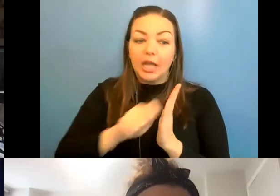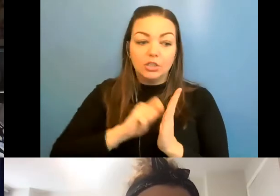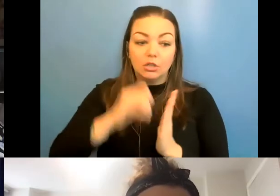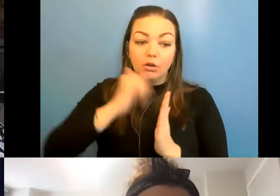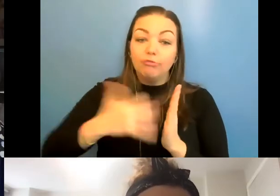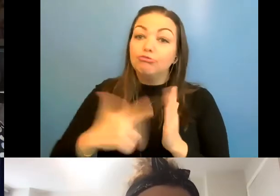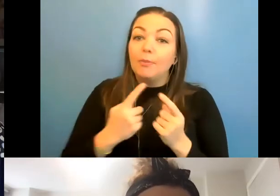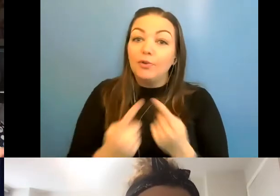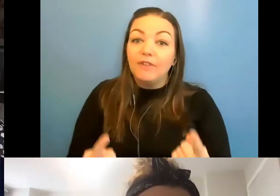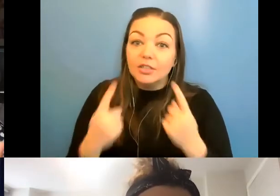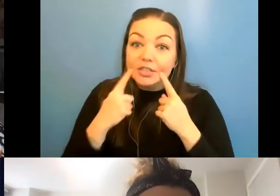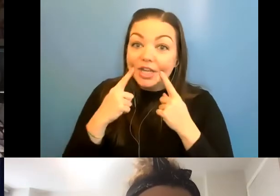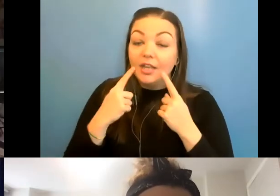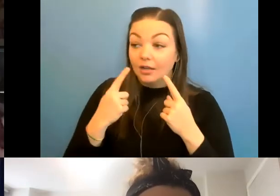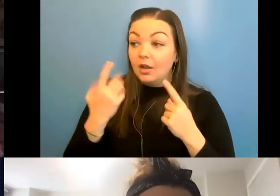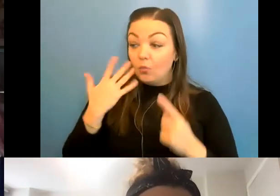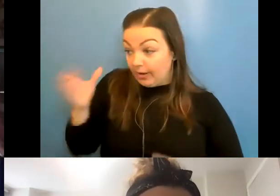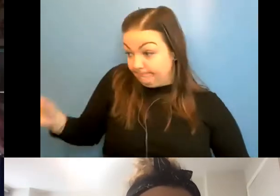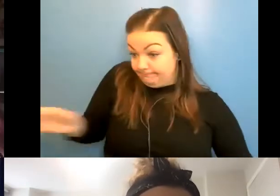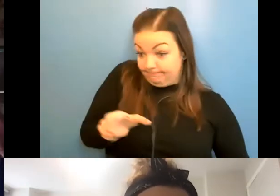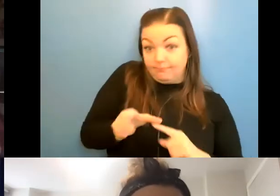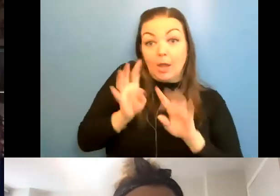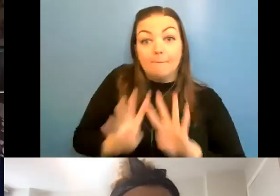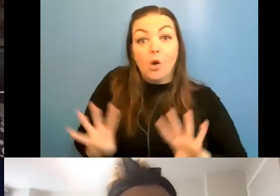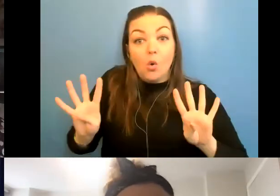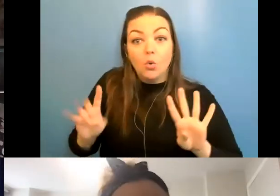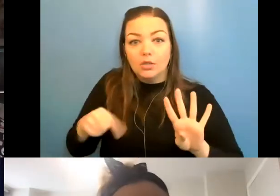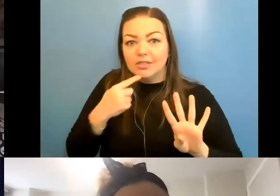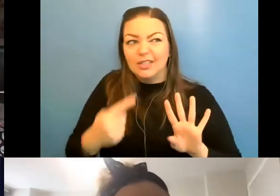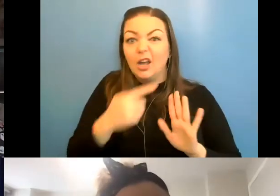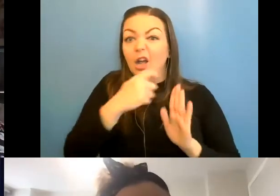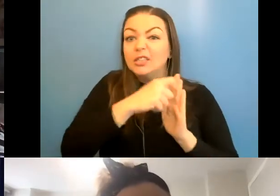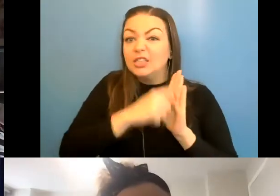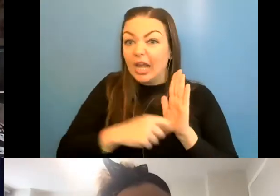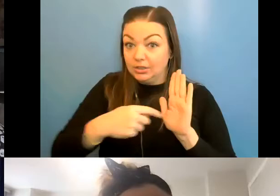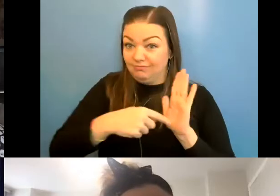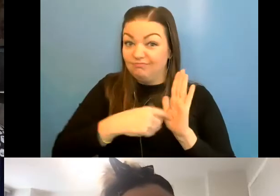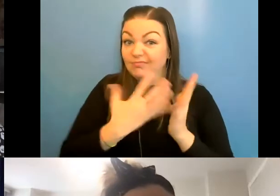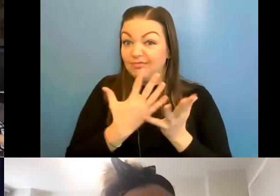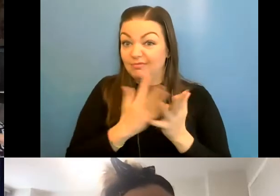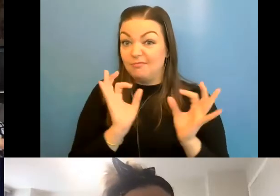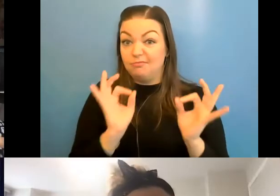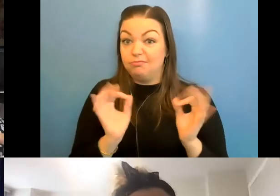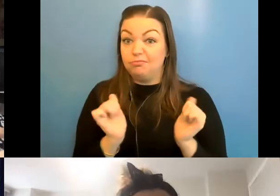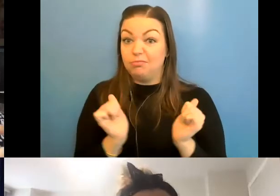appointed her to the board, said, actually, I've got this dissertation. It's really timely because it's